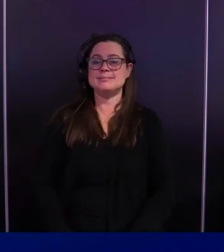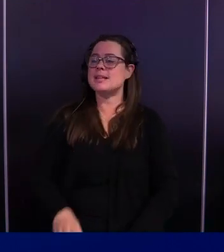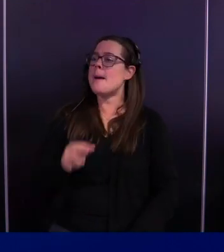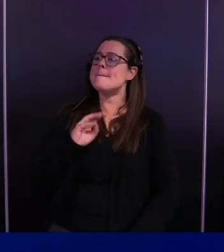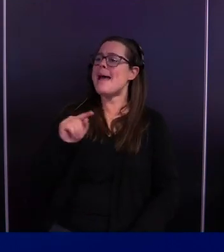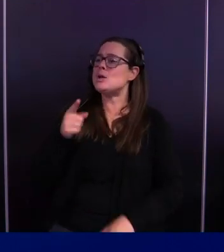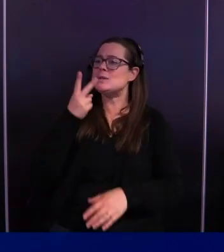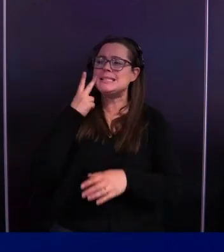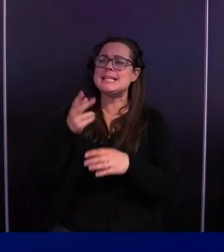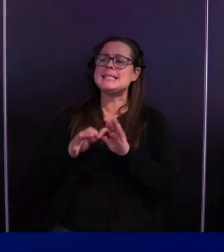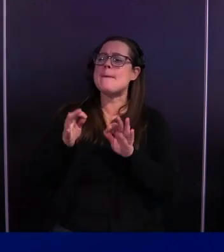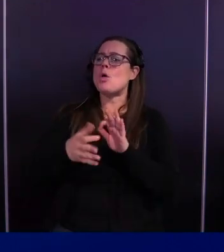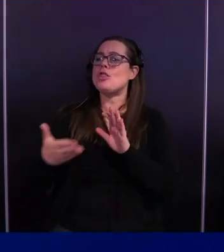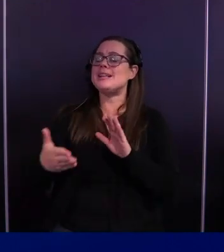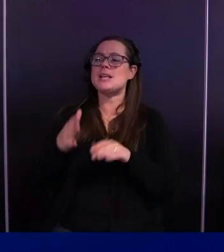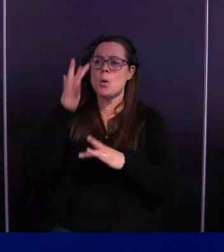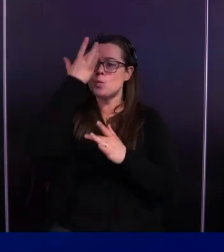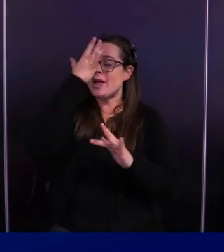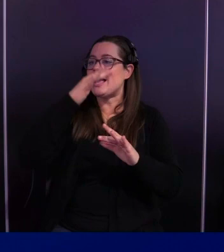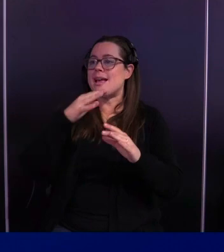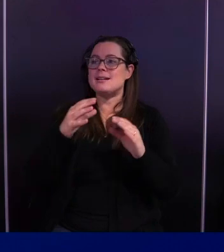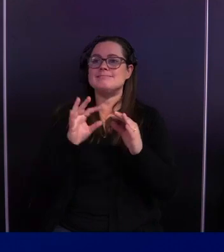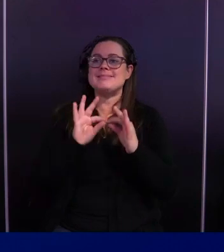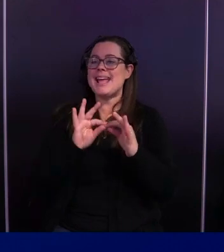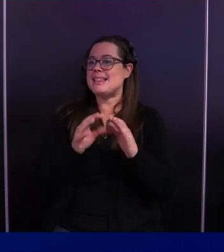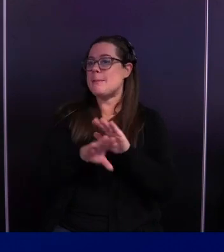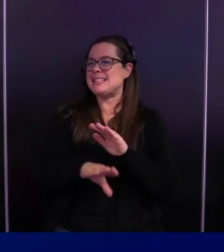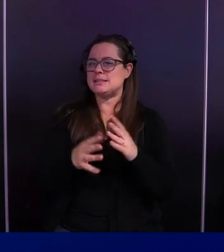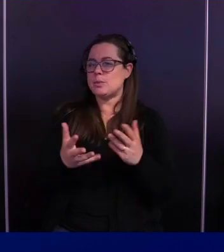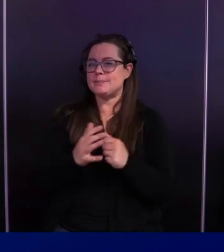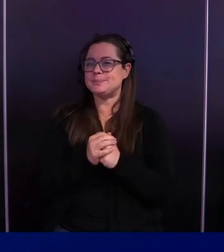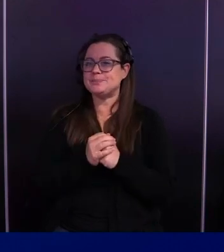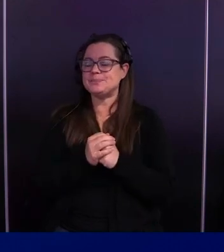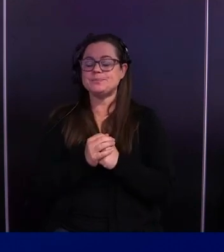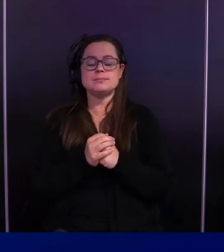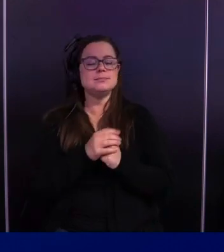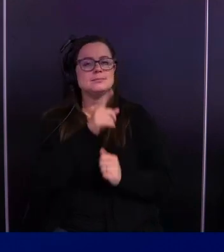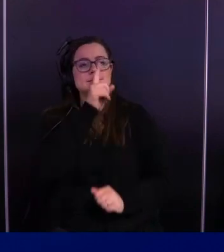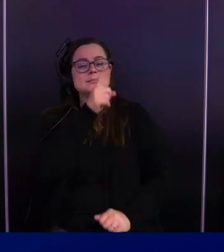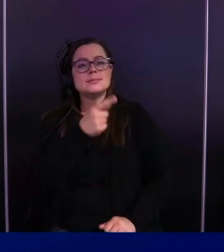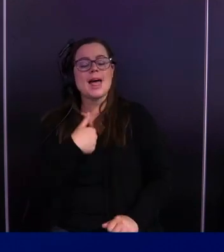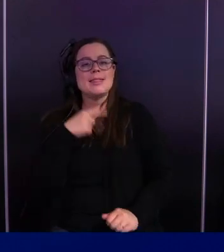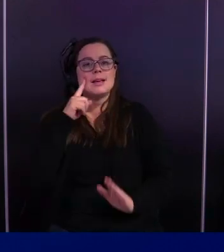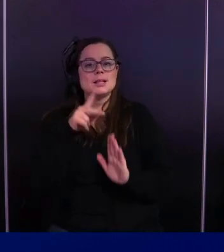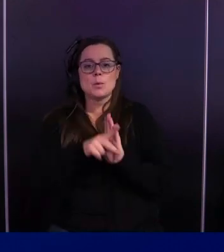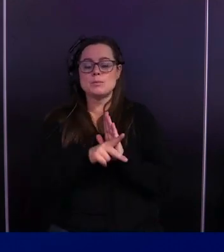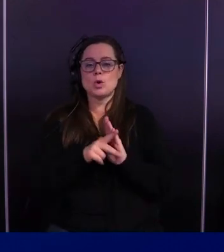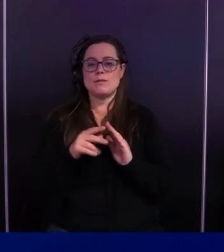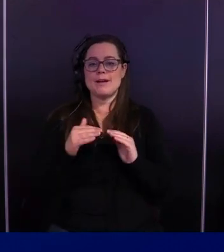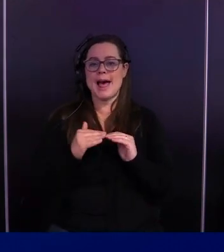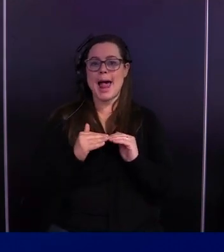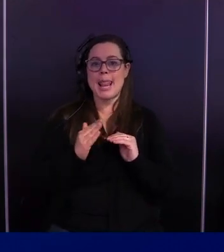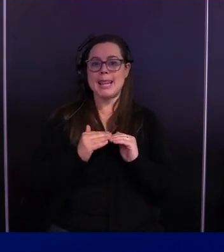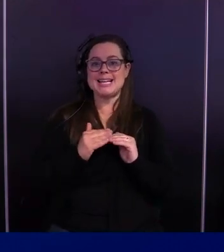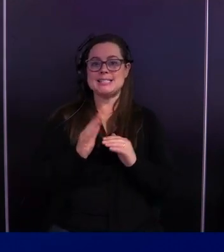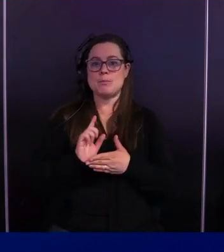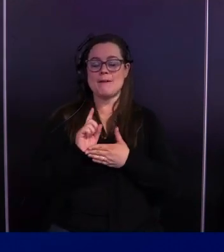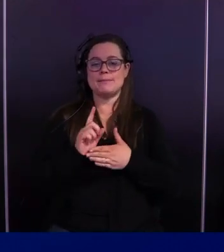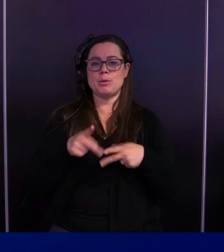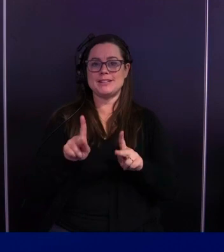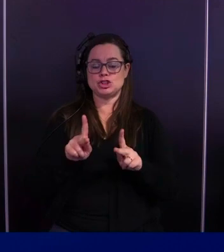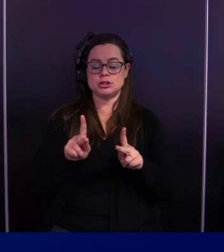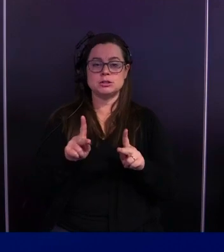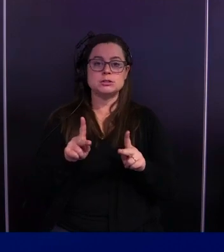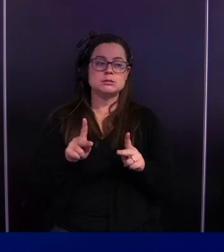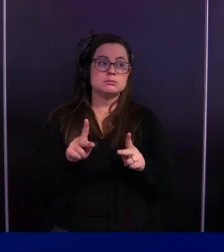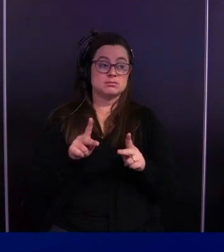those simple things? Brilliant in the basics. That's what we're trying to get after. I think it's really that principle of least privilege and making sure